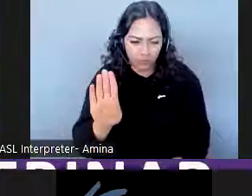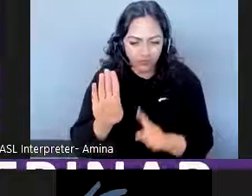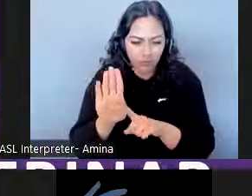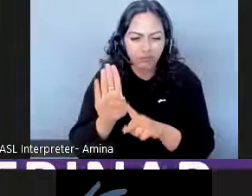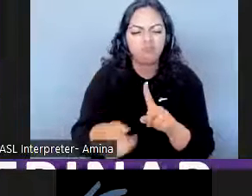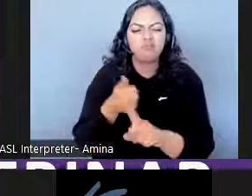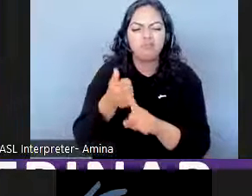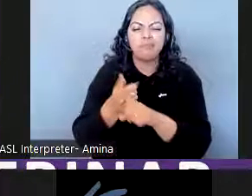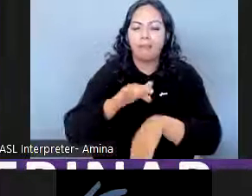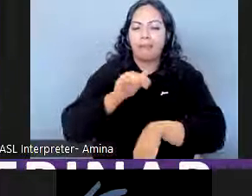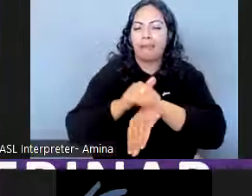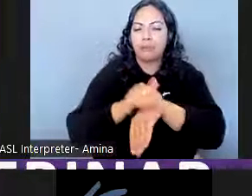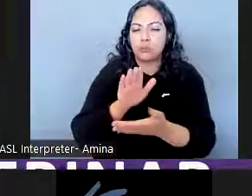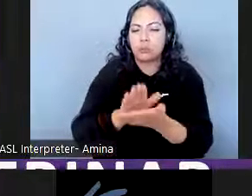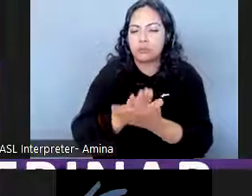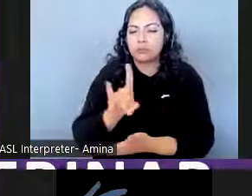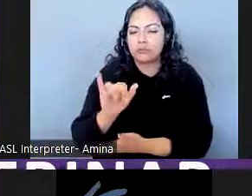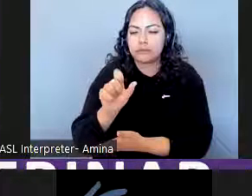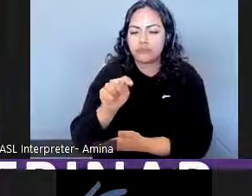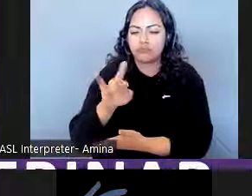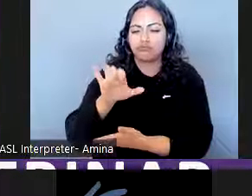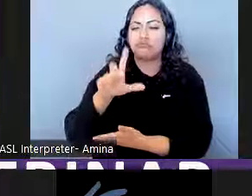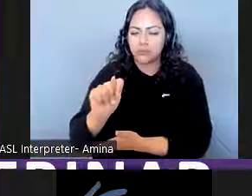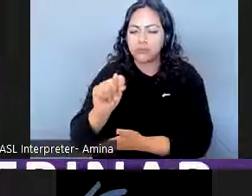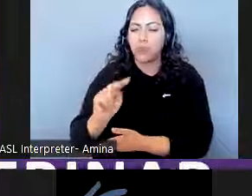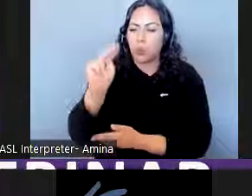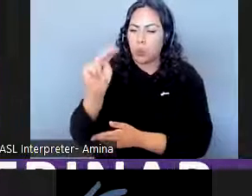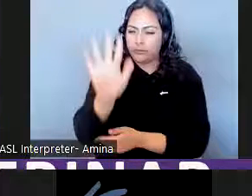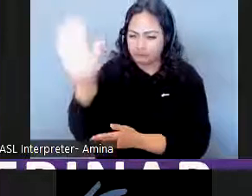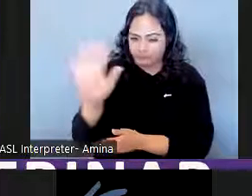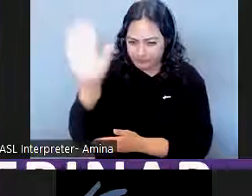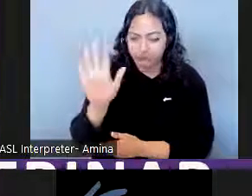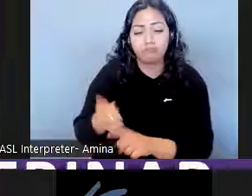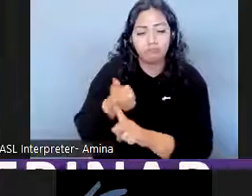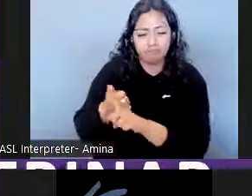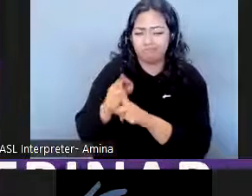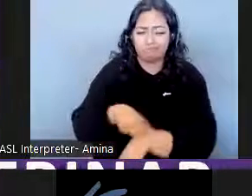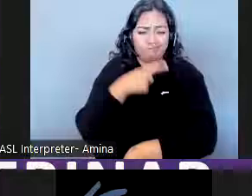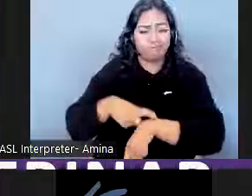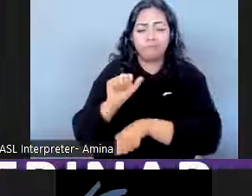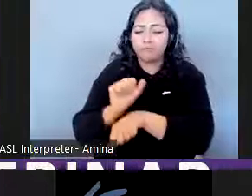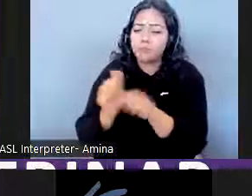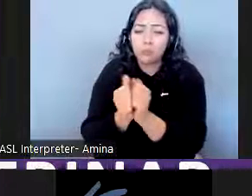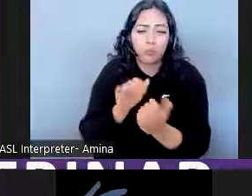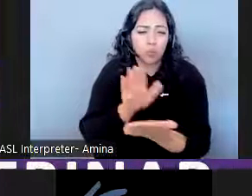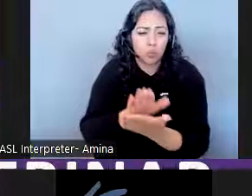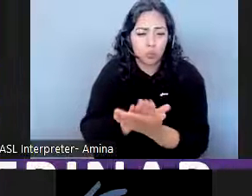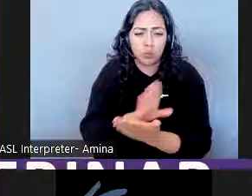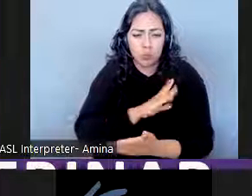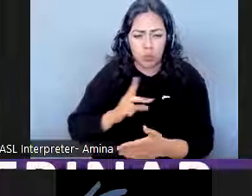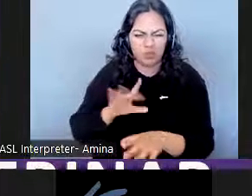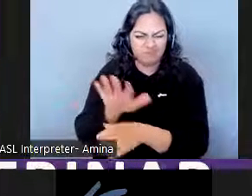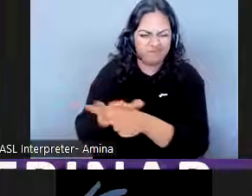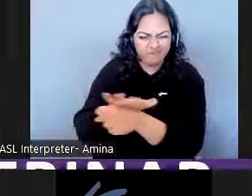for the past 17 years, has been a longtime employee with the school district. And